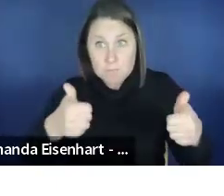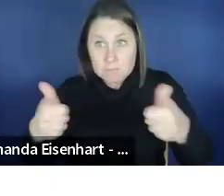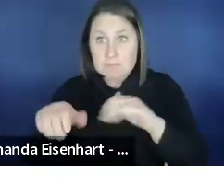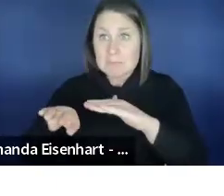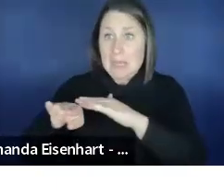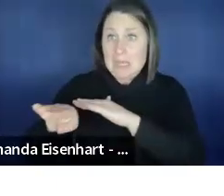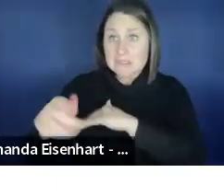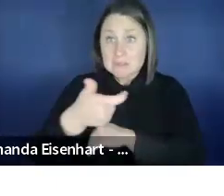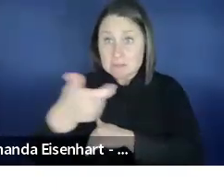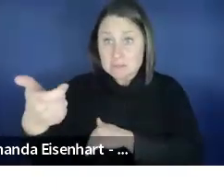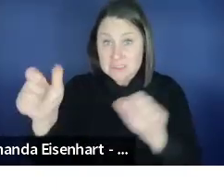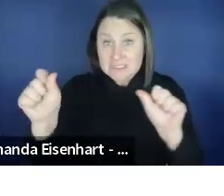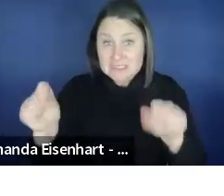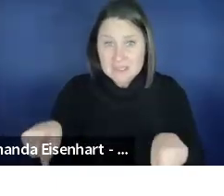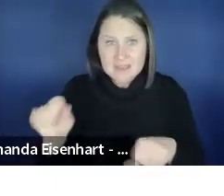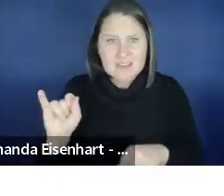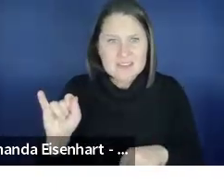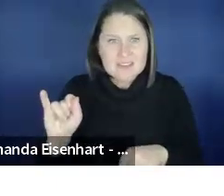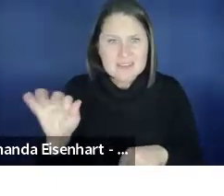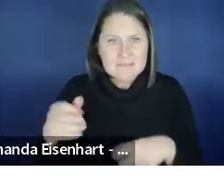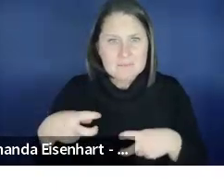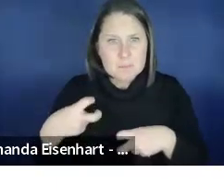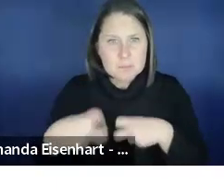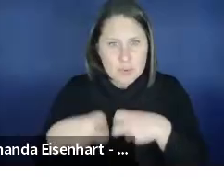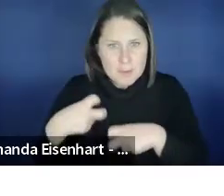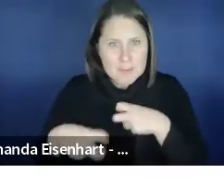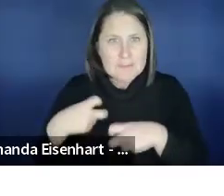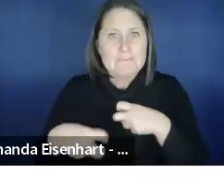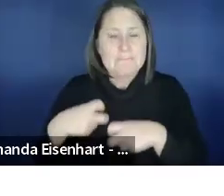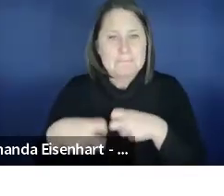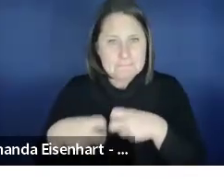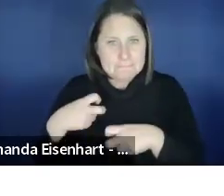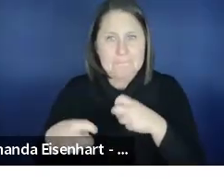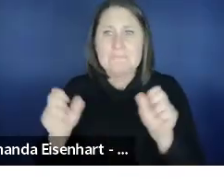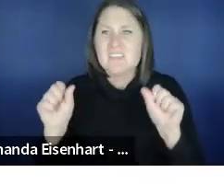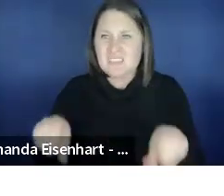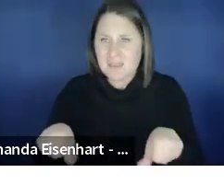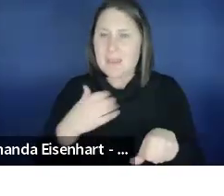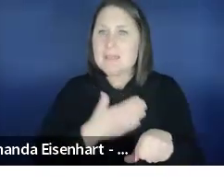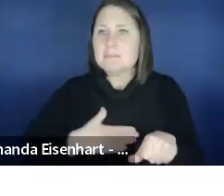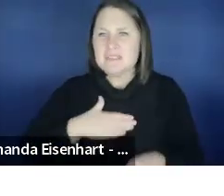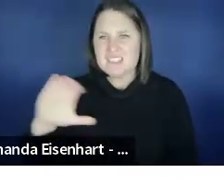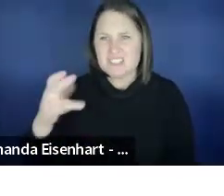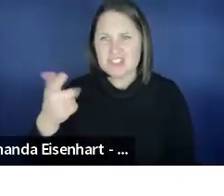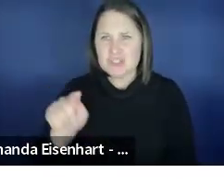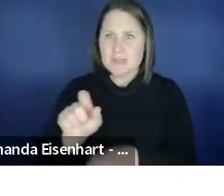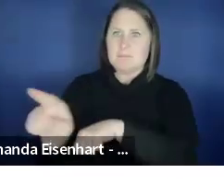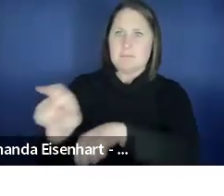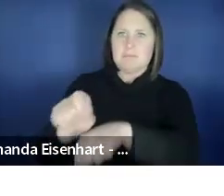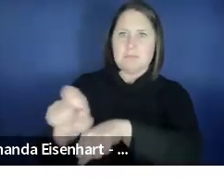access. If there's a problem, you can put a comment in the chat and we'll see that